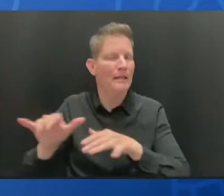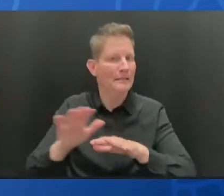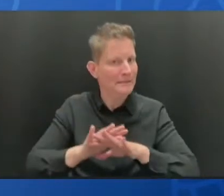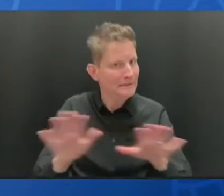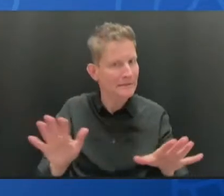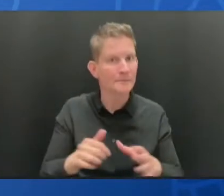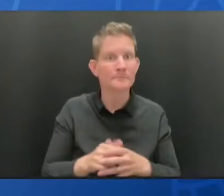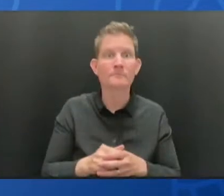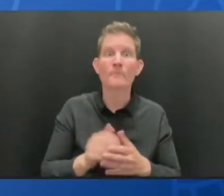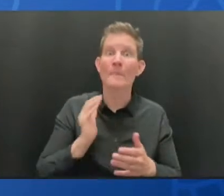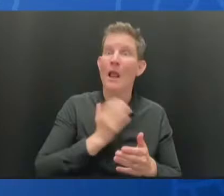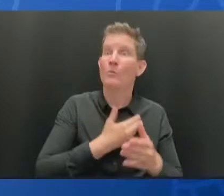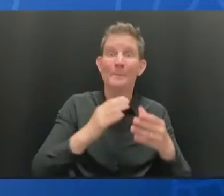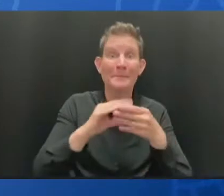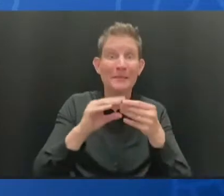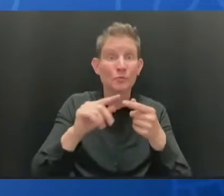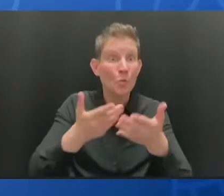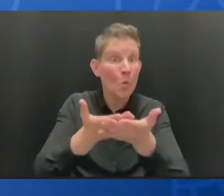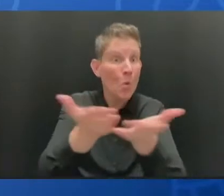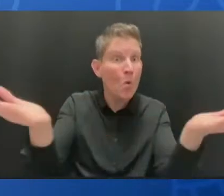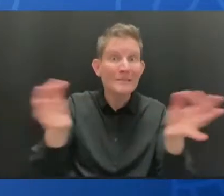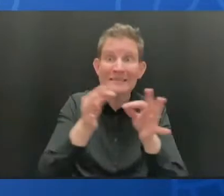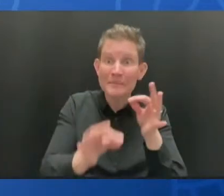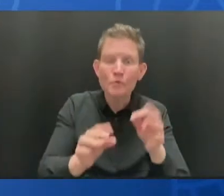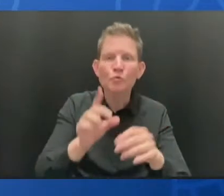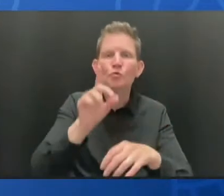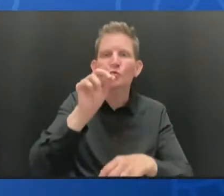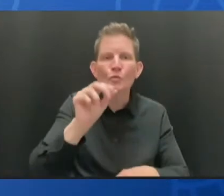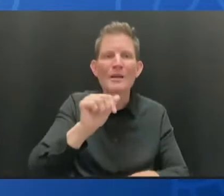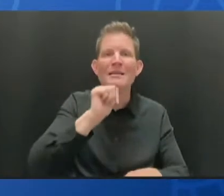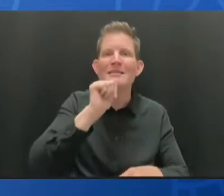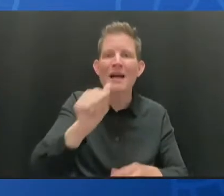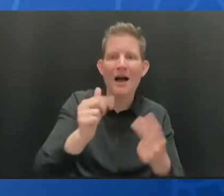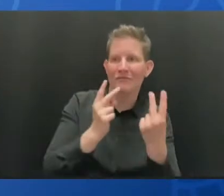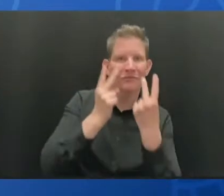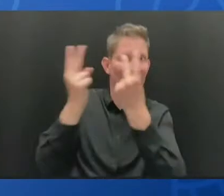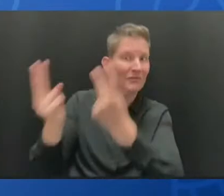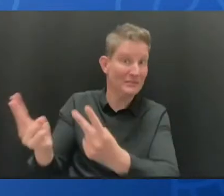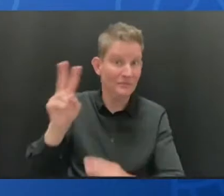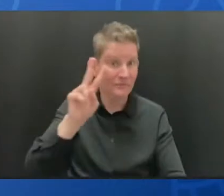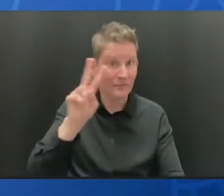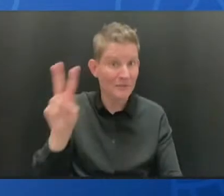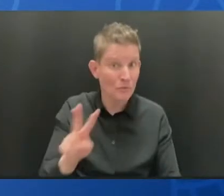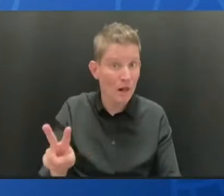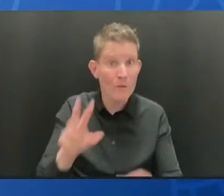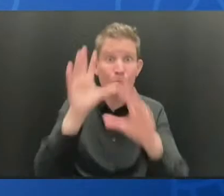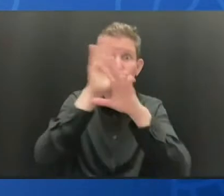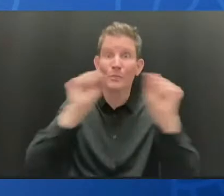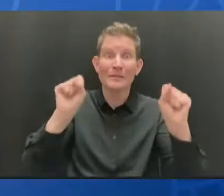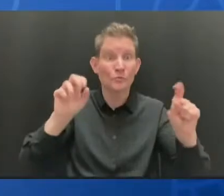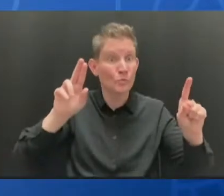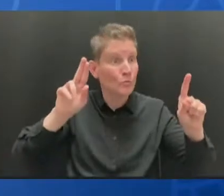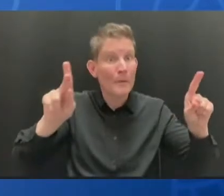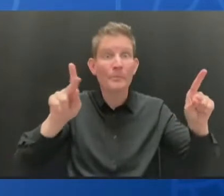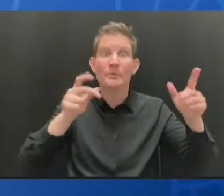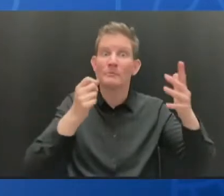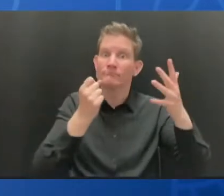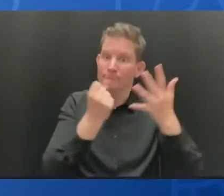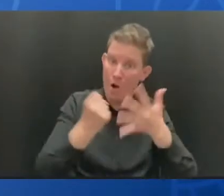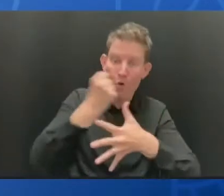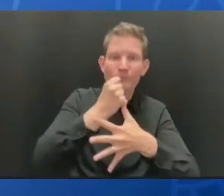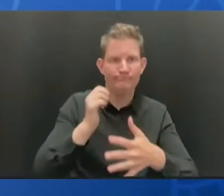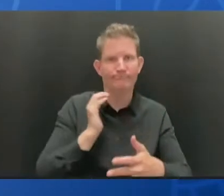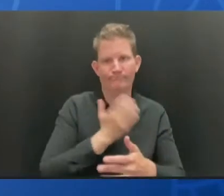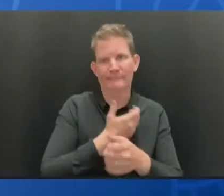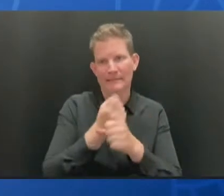Venezuela. The Secretary's highest priority is the safety and security of the American people. And thank you, everyone,